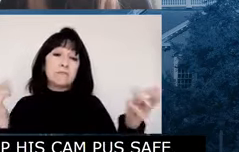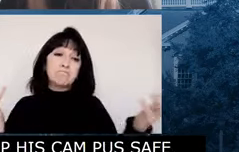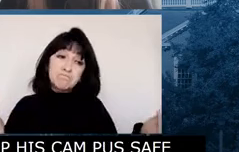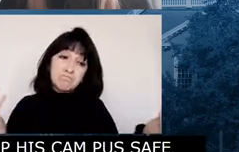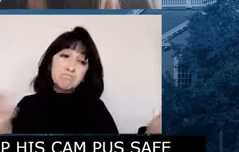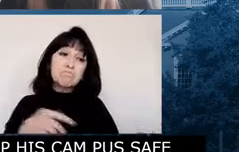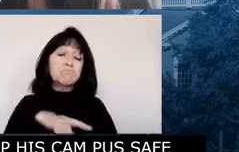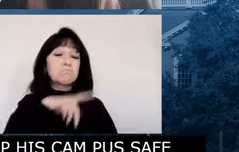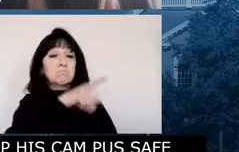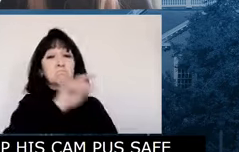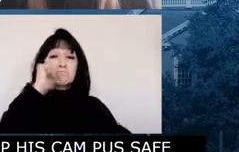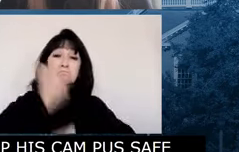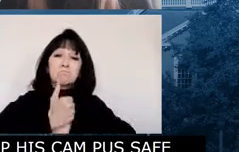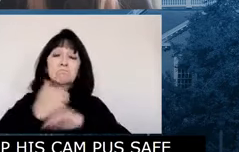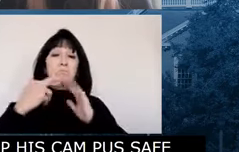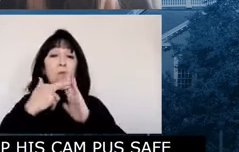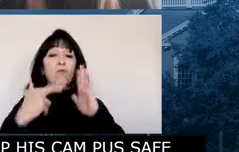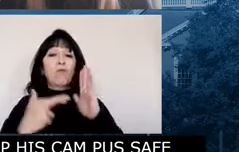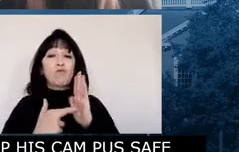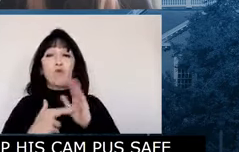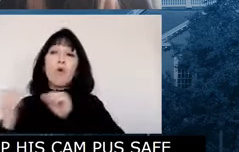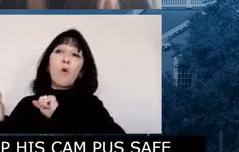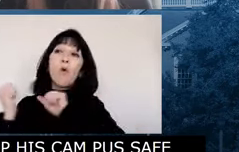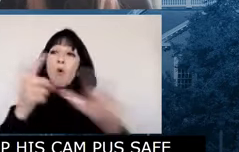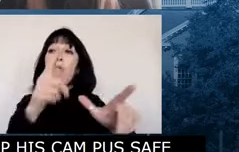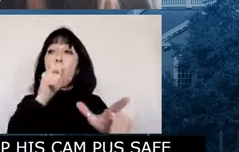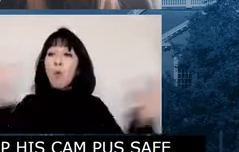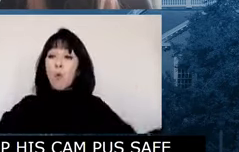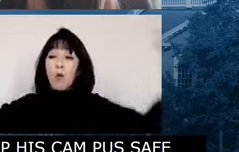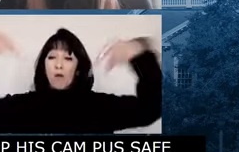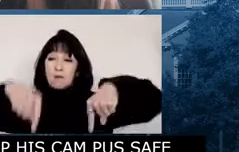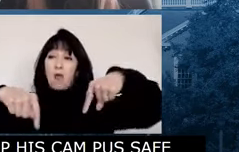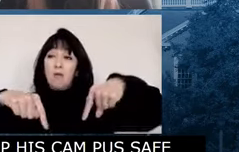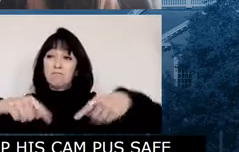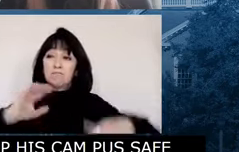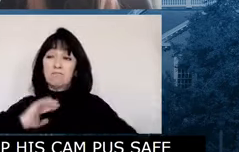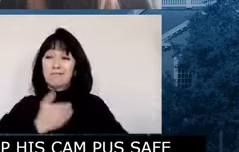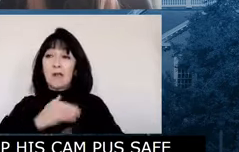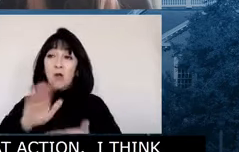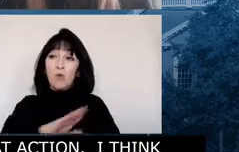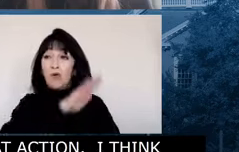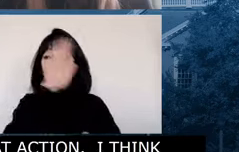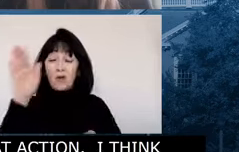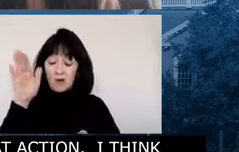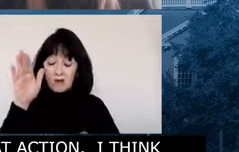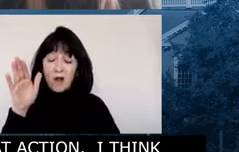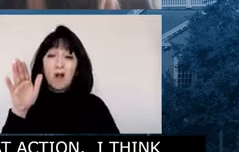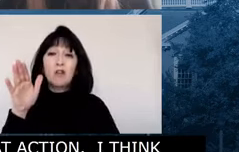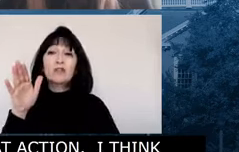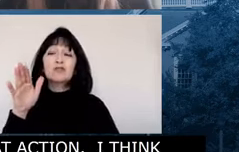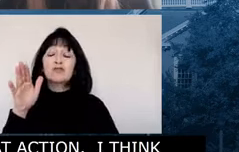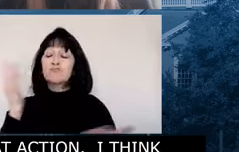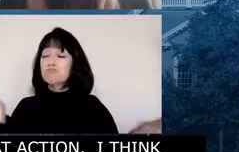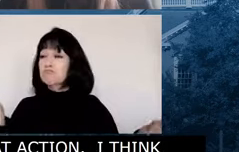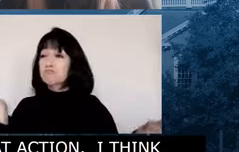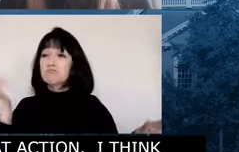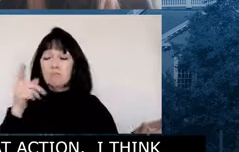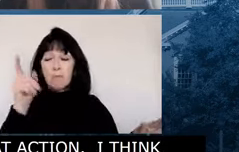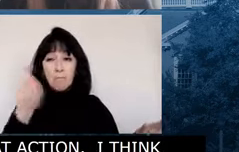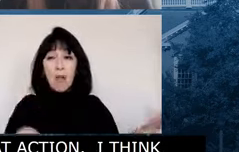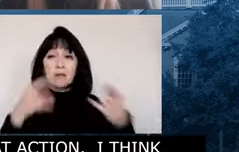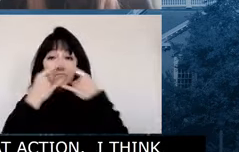think everybody whose responsibility it is for a business, an enterprise like Delaware